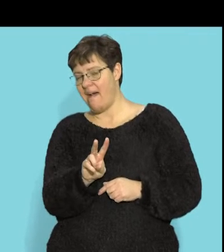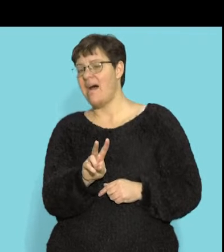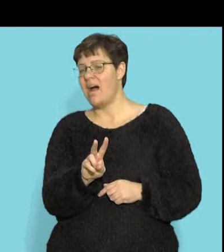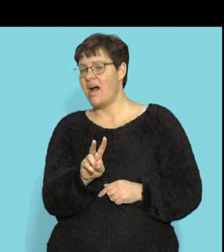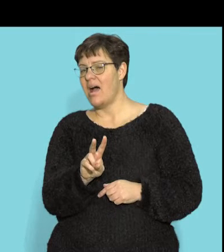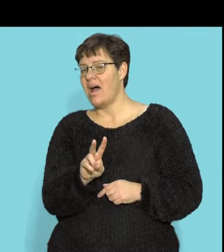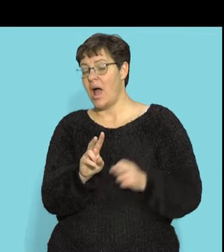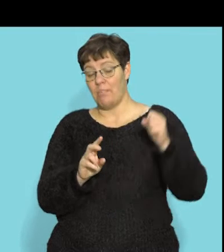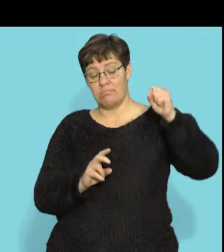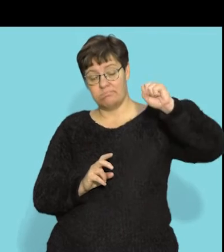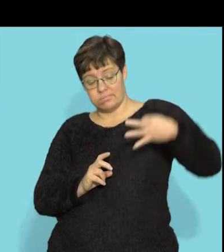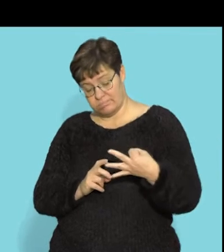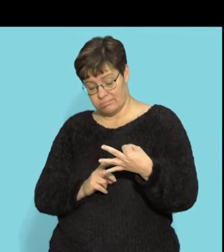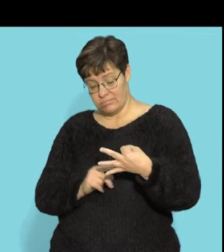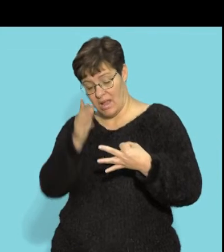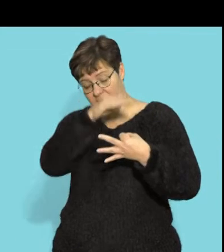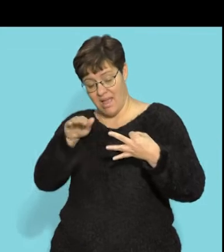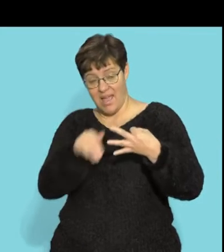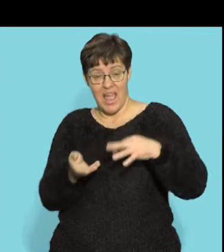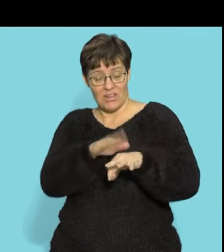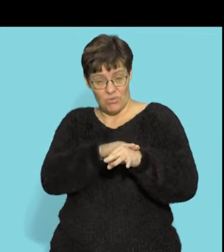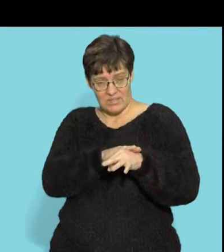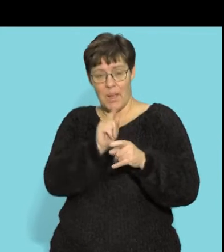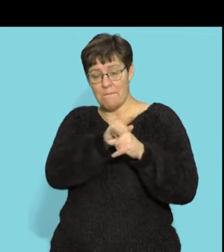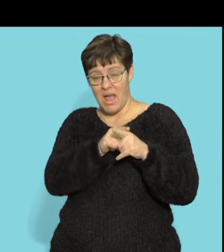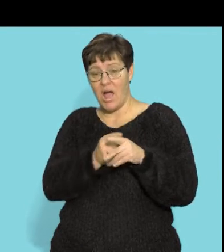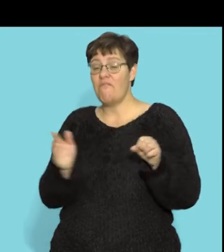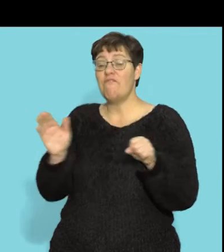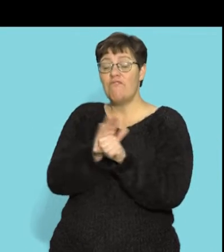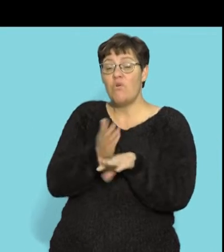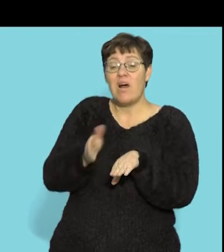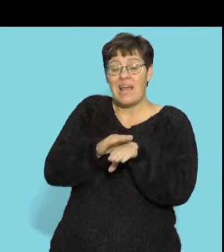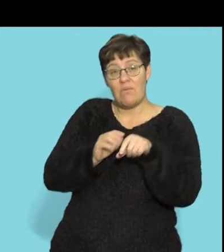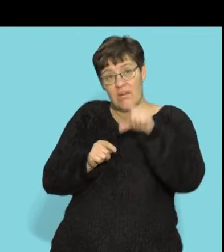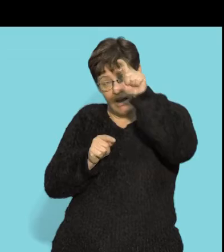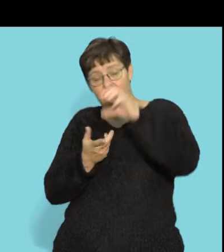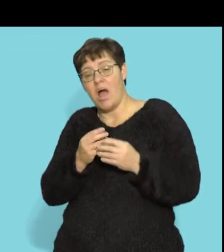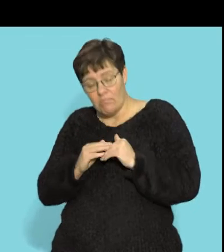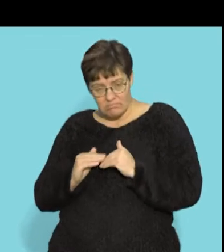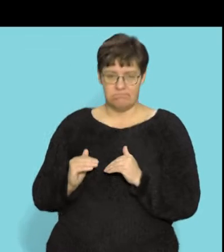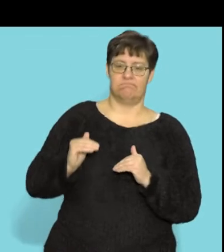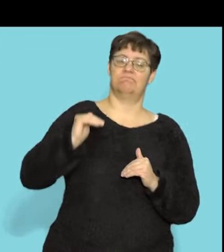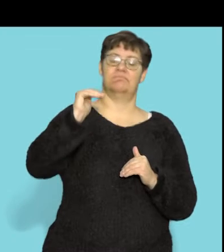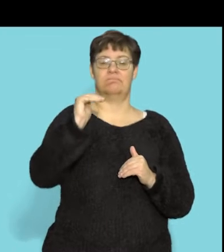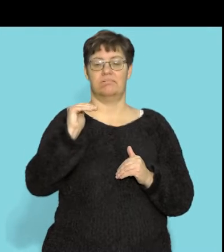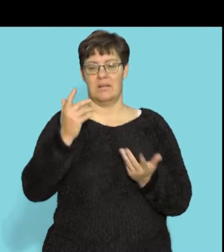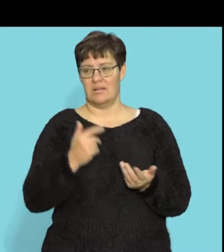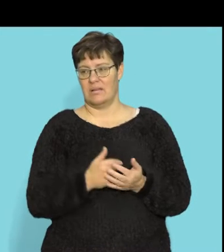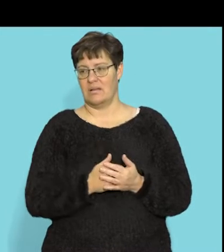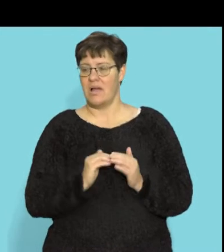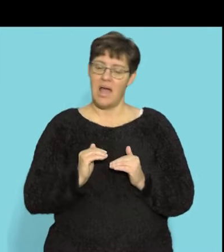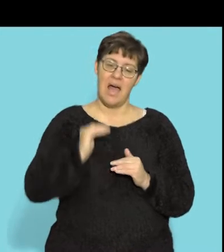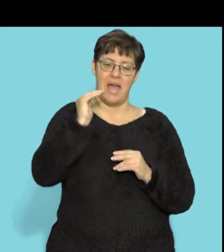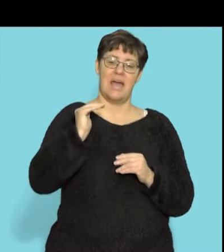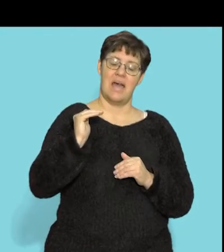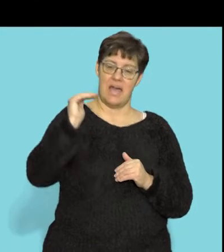that even though the current is split between the three light bulbs, but the total current in this particular setup